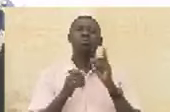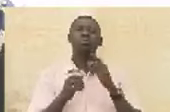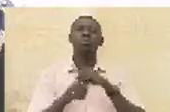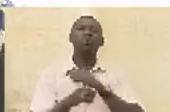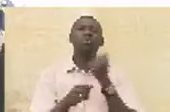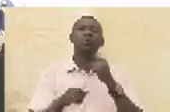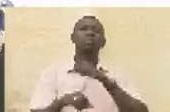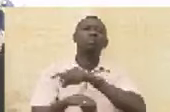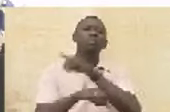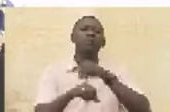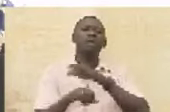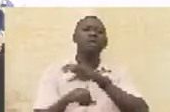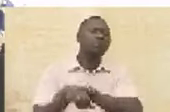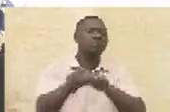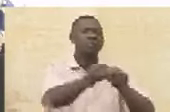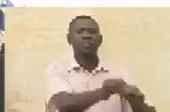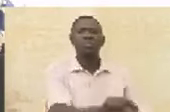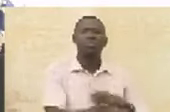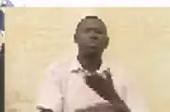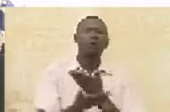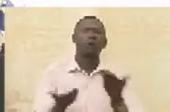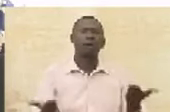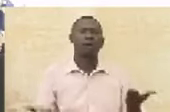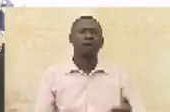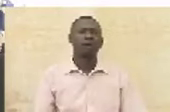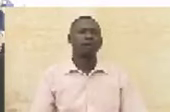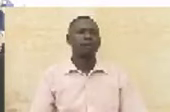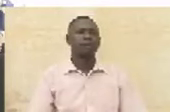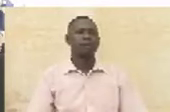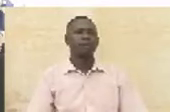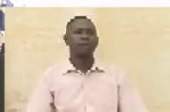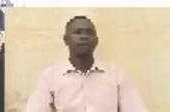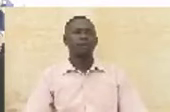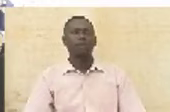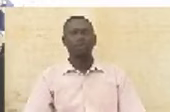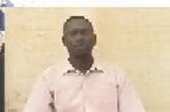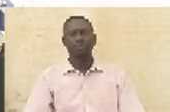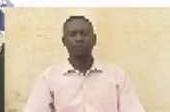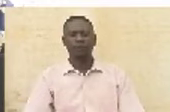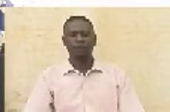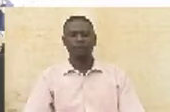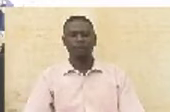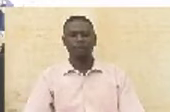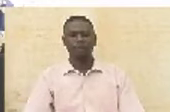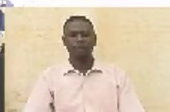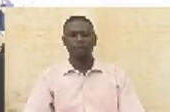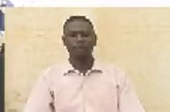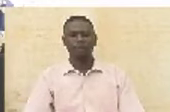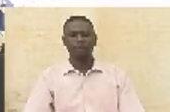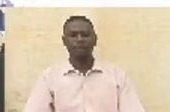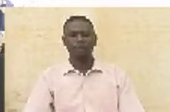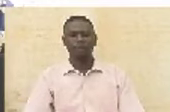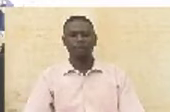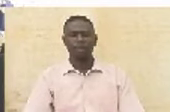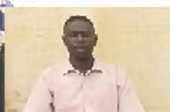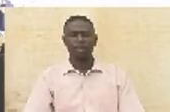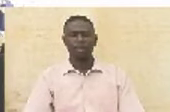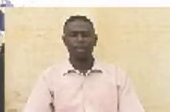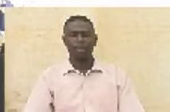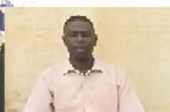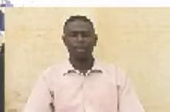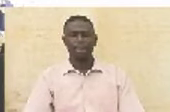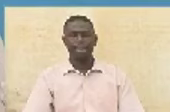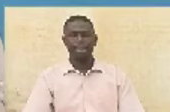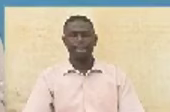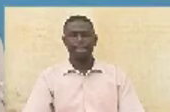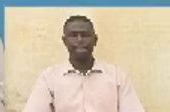itara min ye samba damento ye samba min tole min mota boro min dula ha ala bila ntu ye ntara tenango